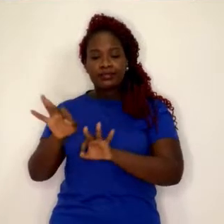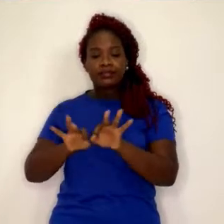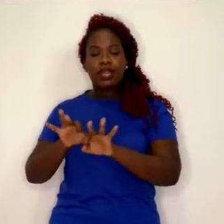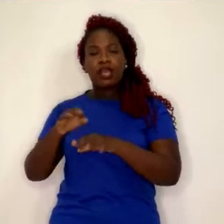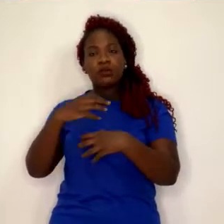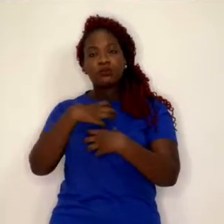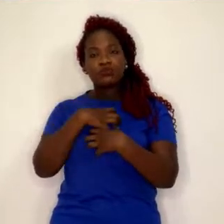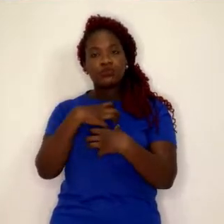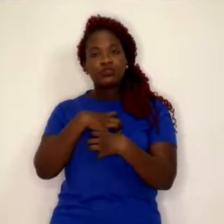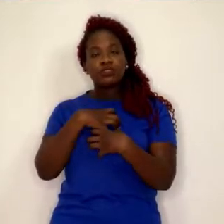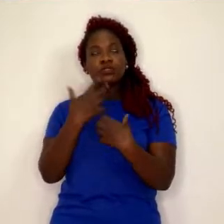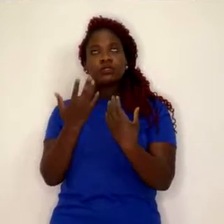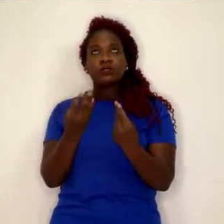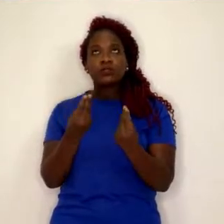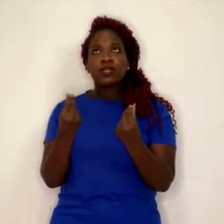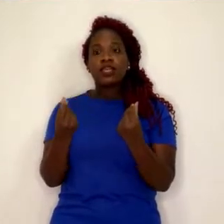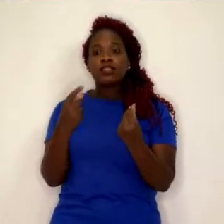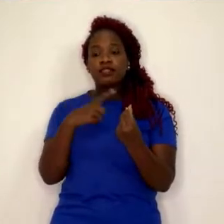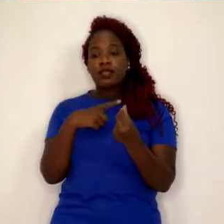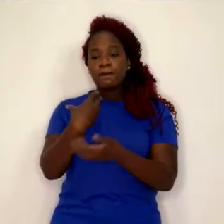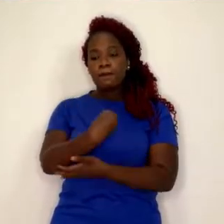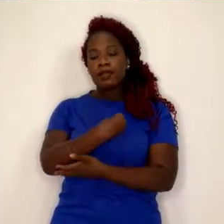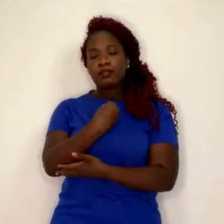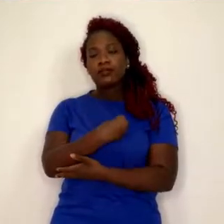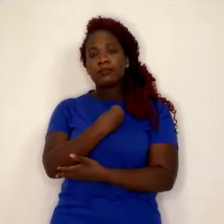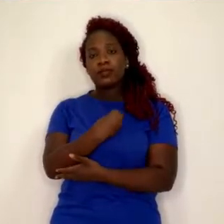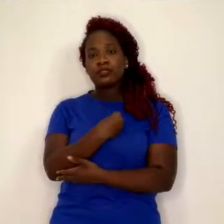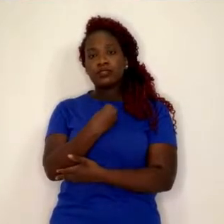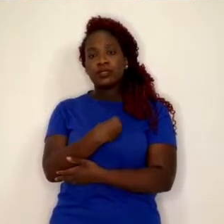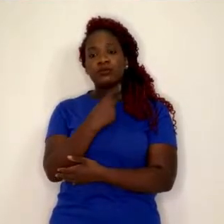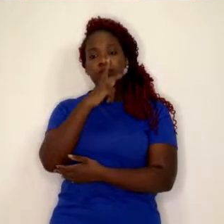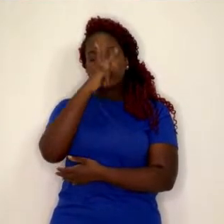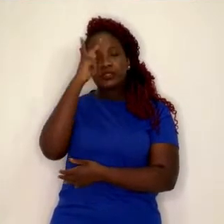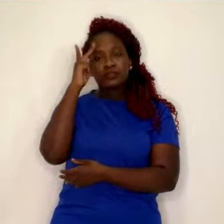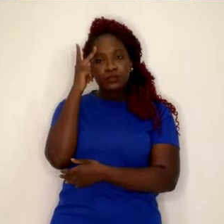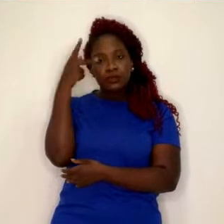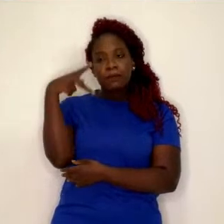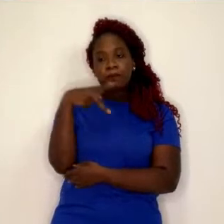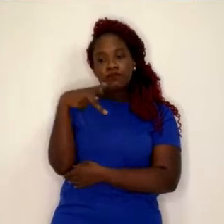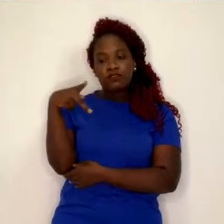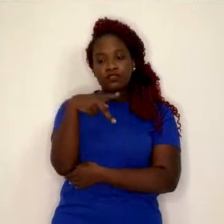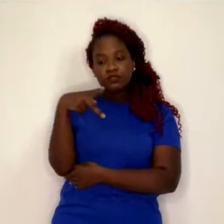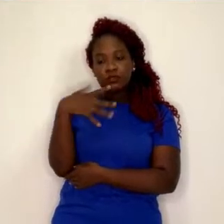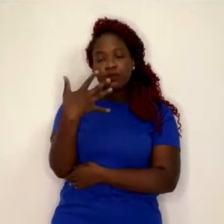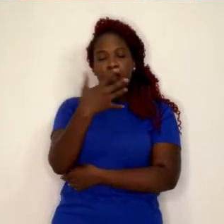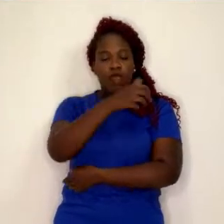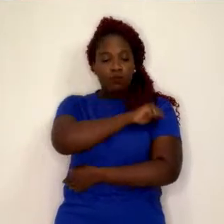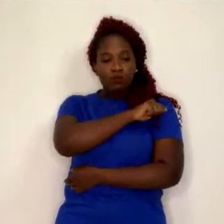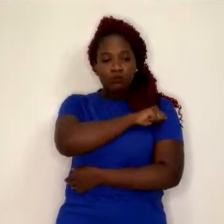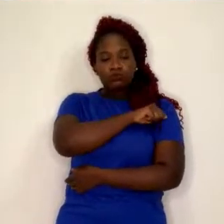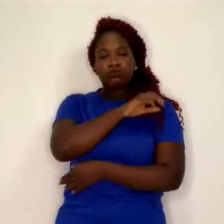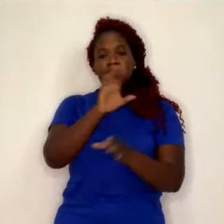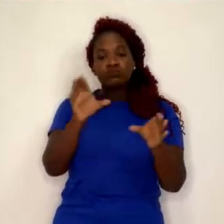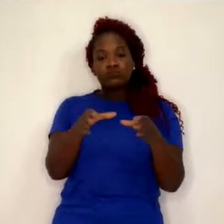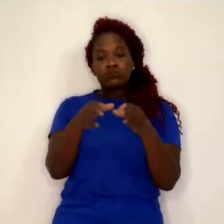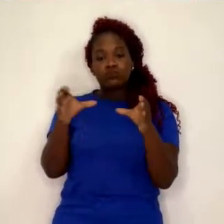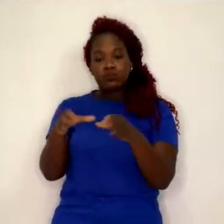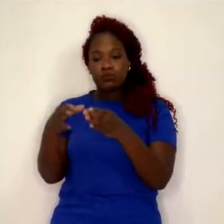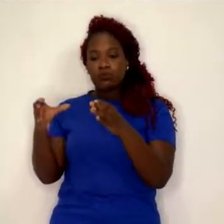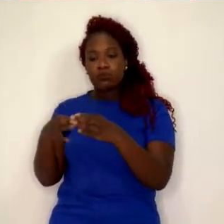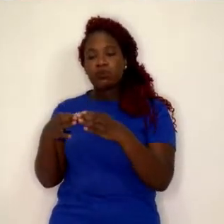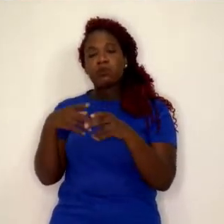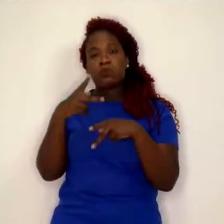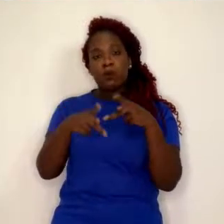seek to have in such a way that there may be participation of those who are